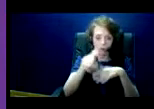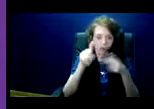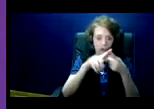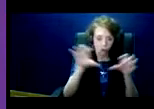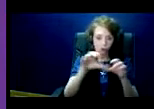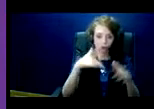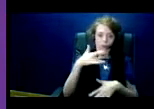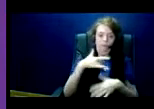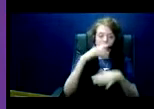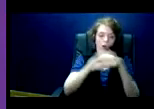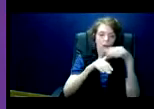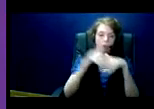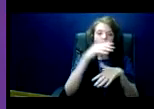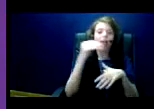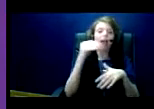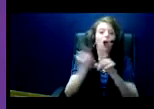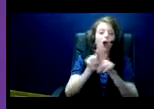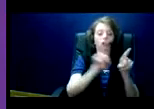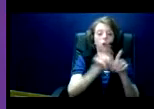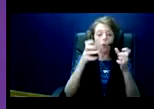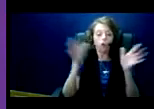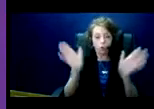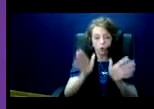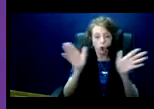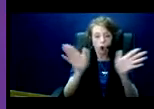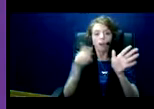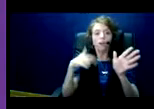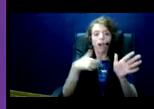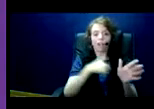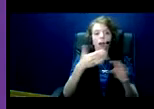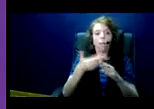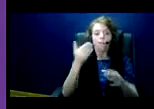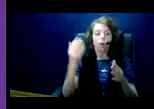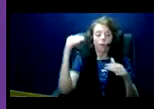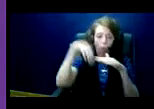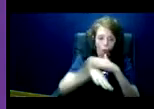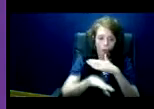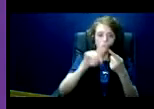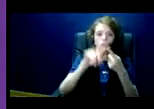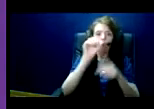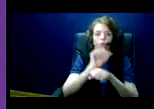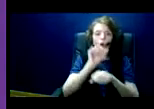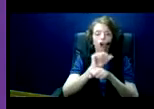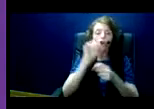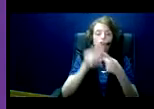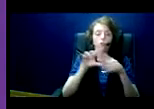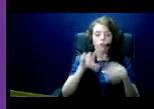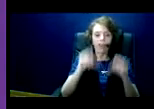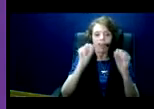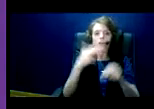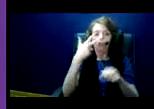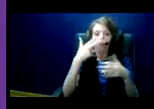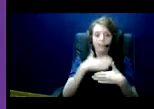comfortable. I would also like to encourage us, before we dive into the work, to take 3 deep